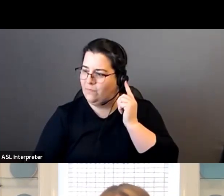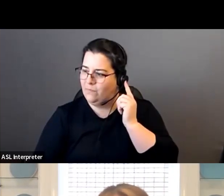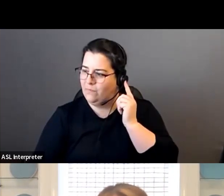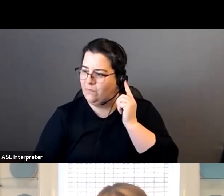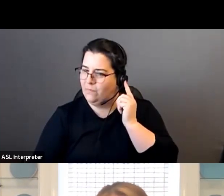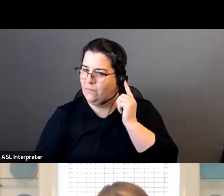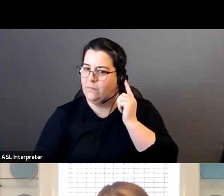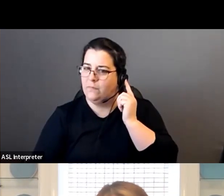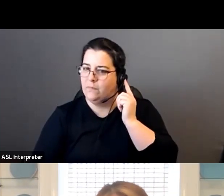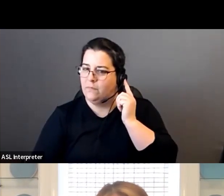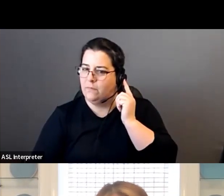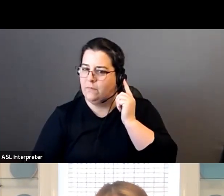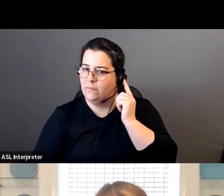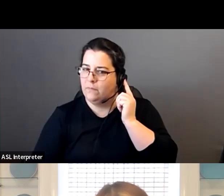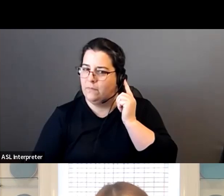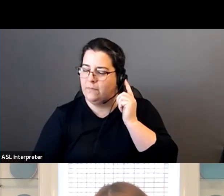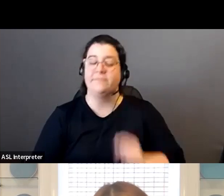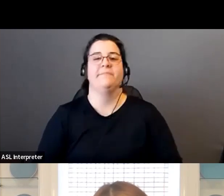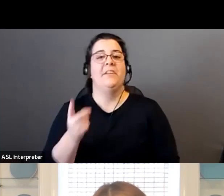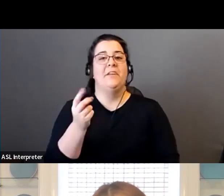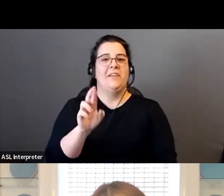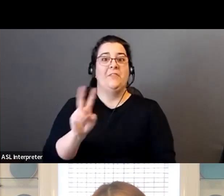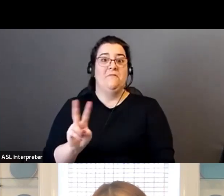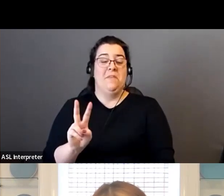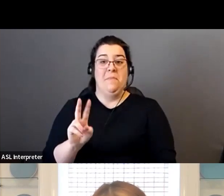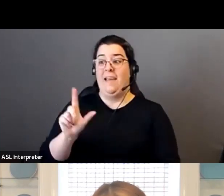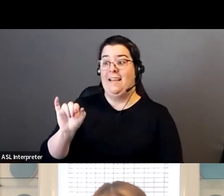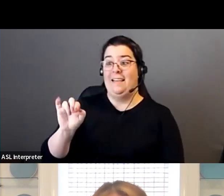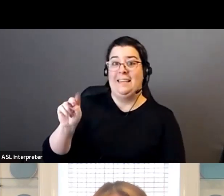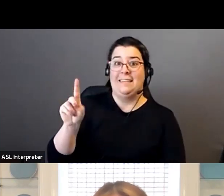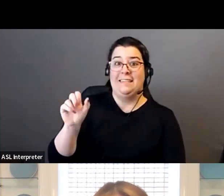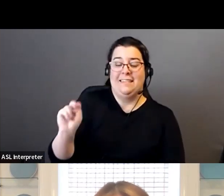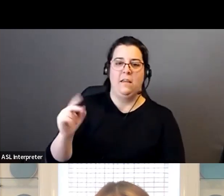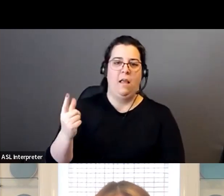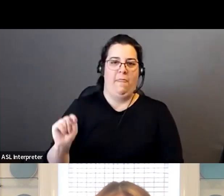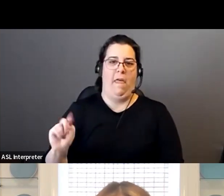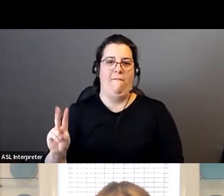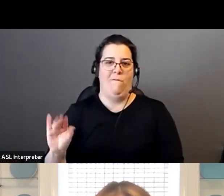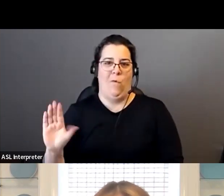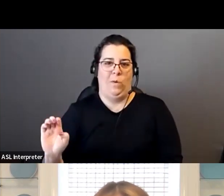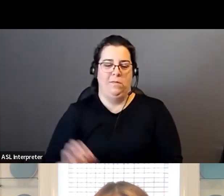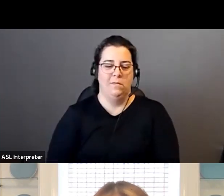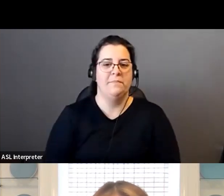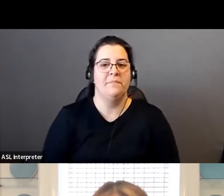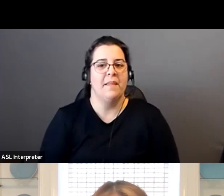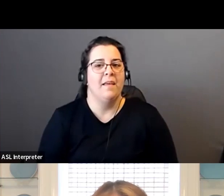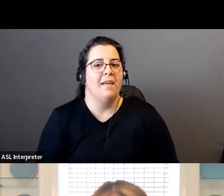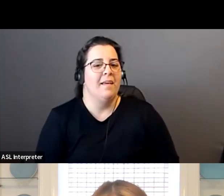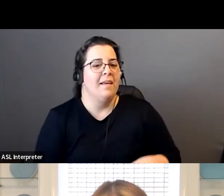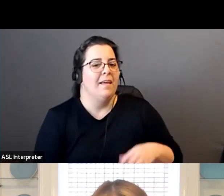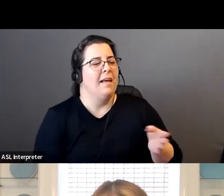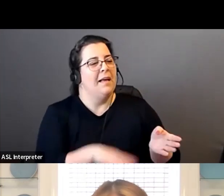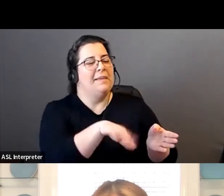So I actually have now two questions. So I'll be super quick. The first one was, did you use a particular platform to send to